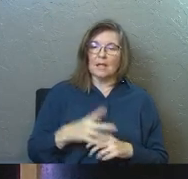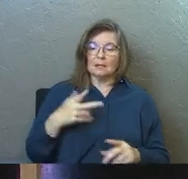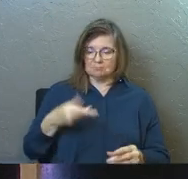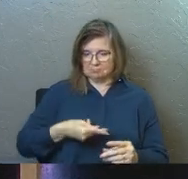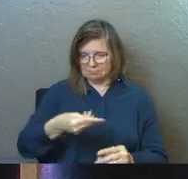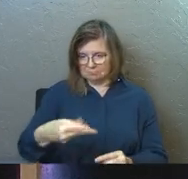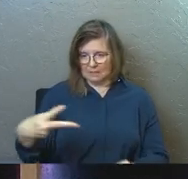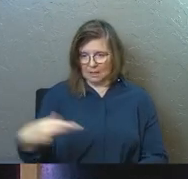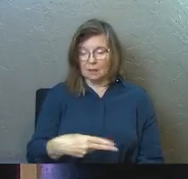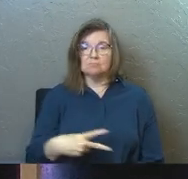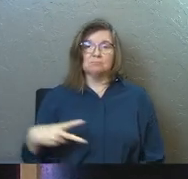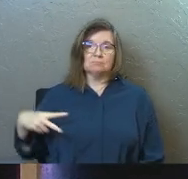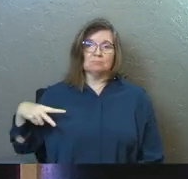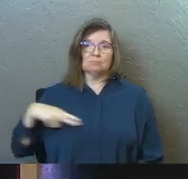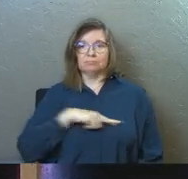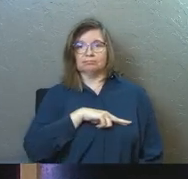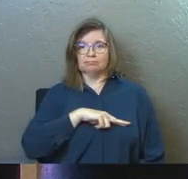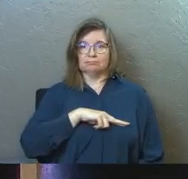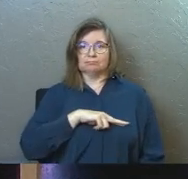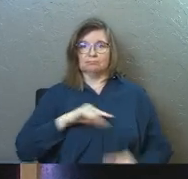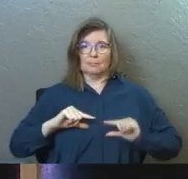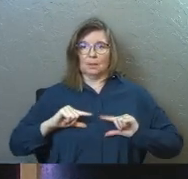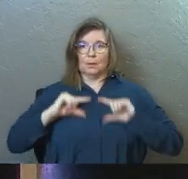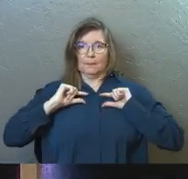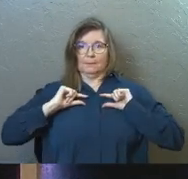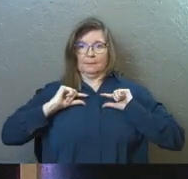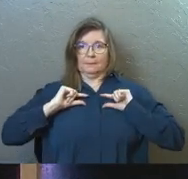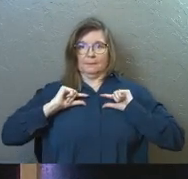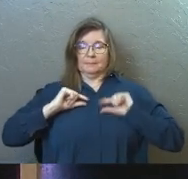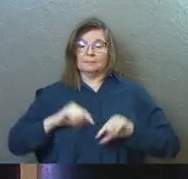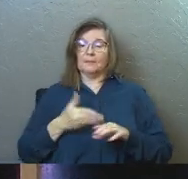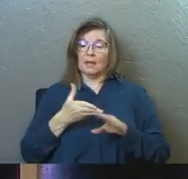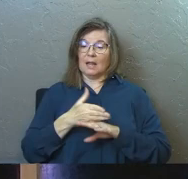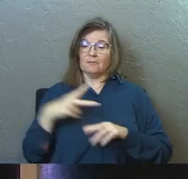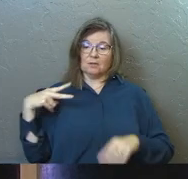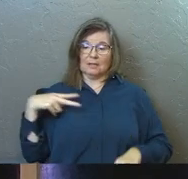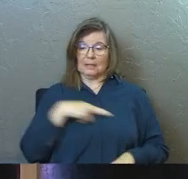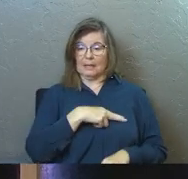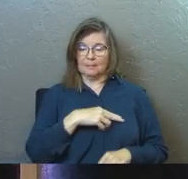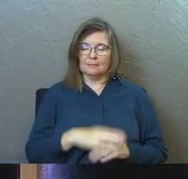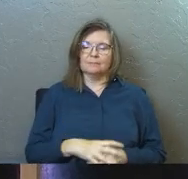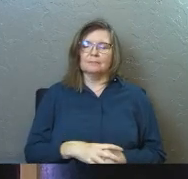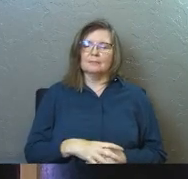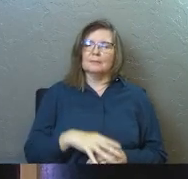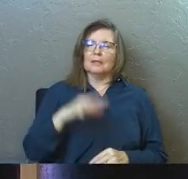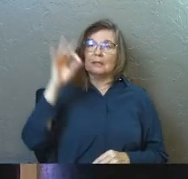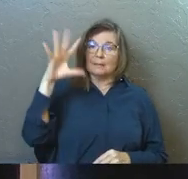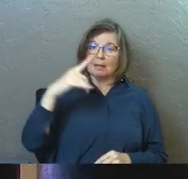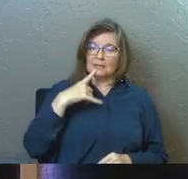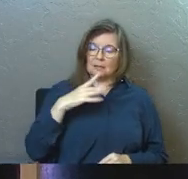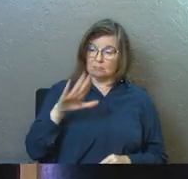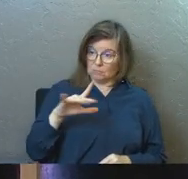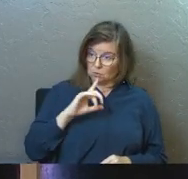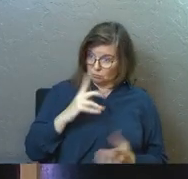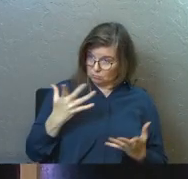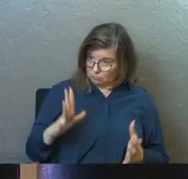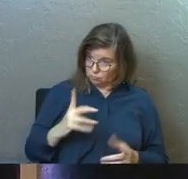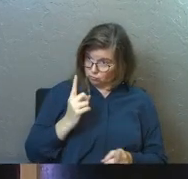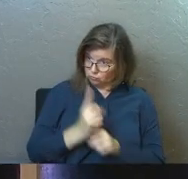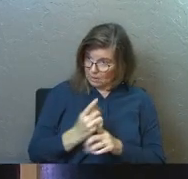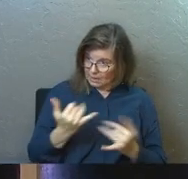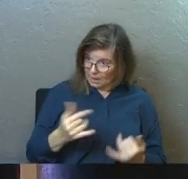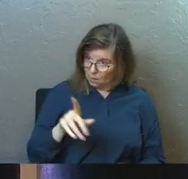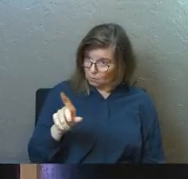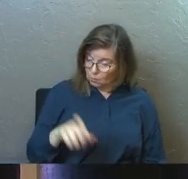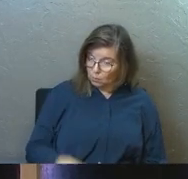does. And she clips off those ends that were annoying her. And after she clipped them off, he said to her, "Are you sure